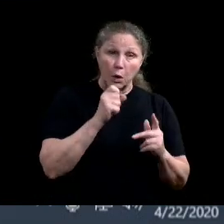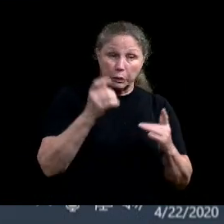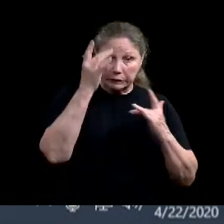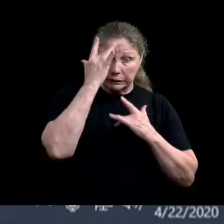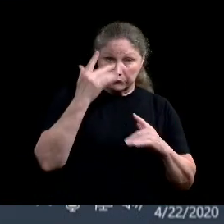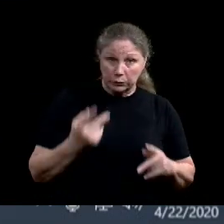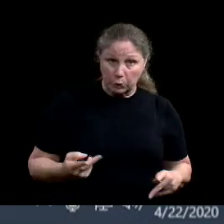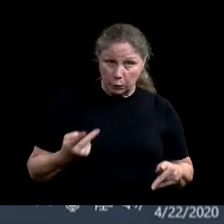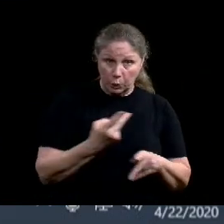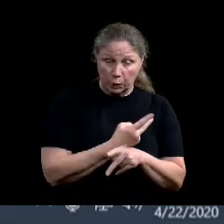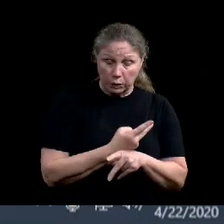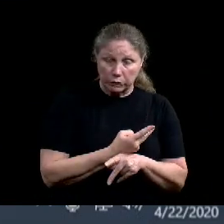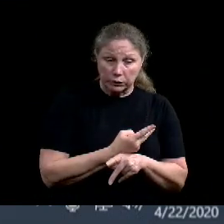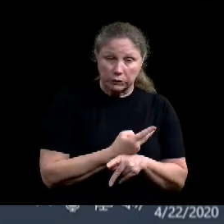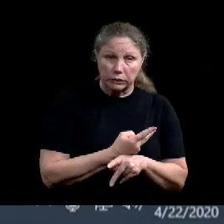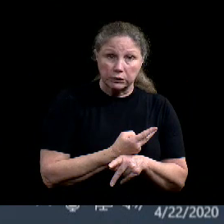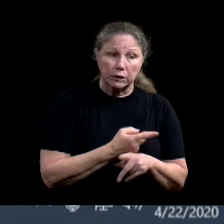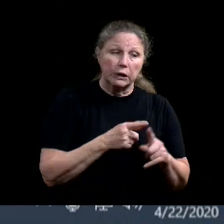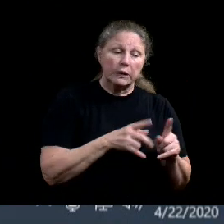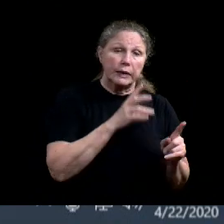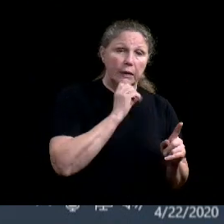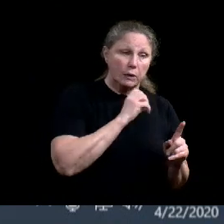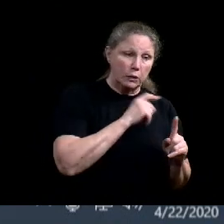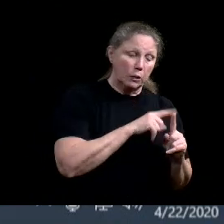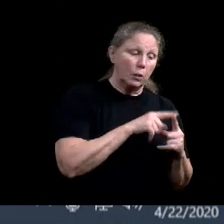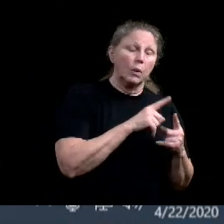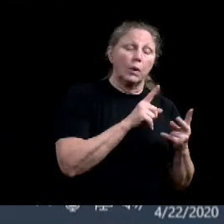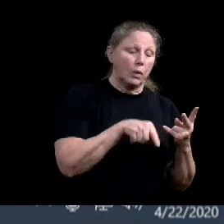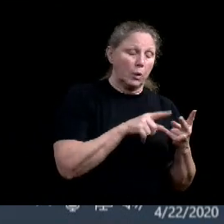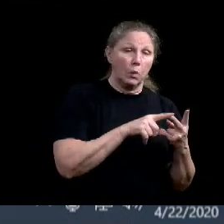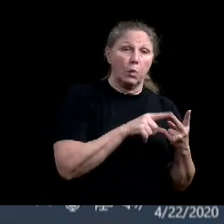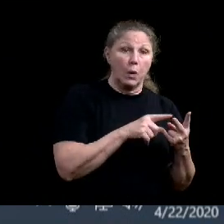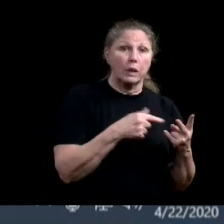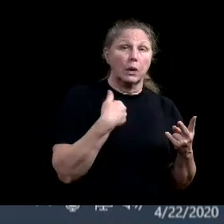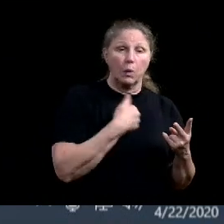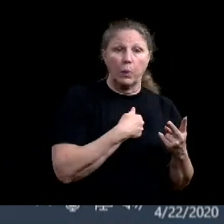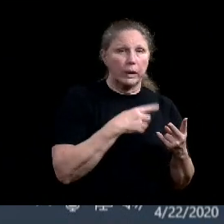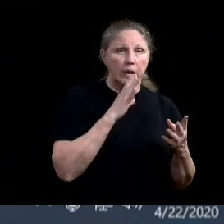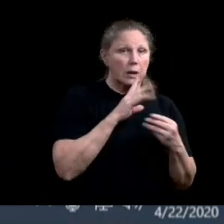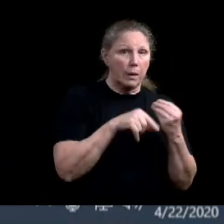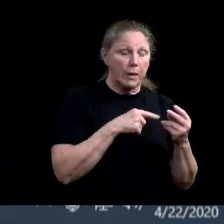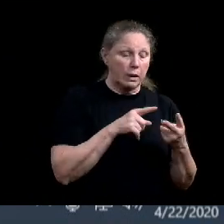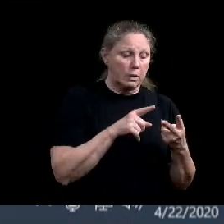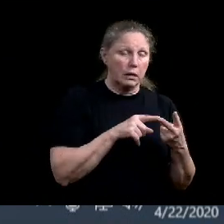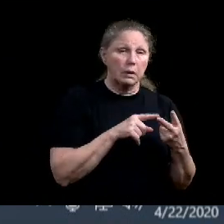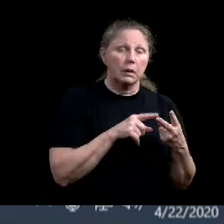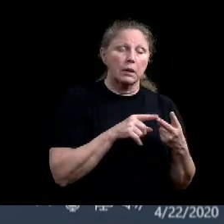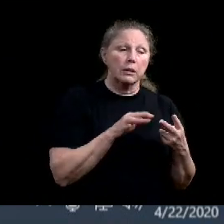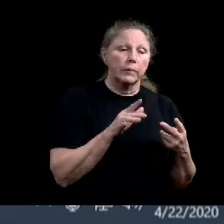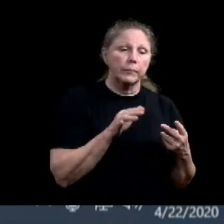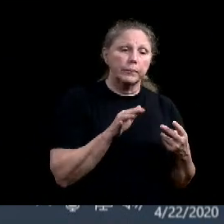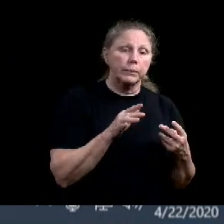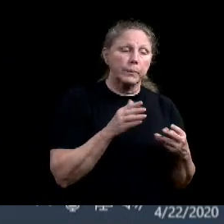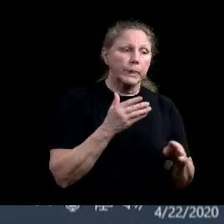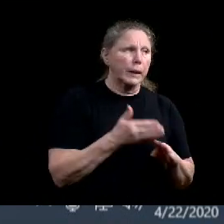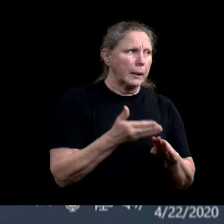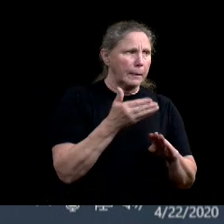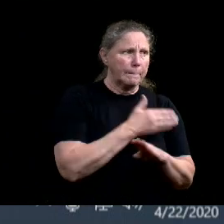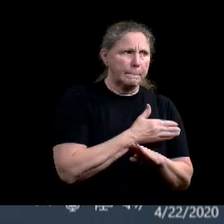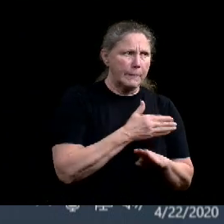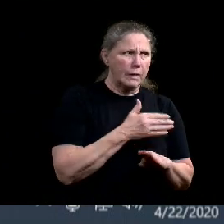one that we haven't really spoke much about before in these conferences is our folks with mental